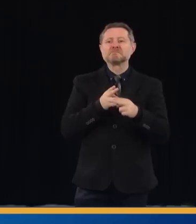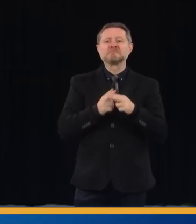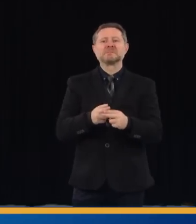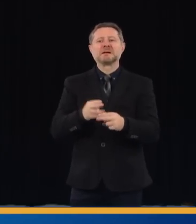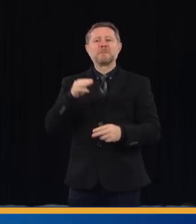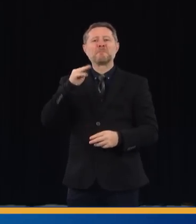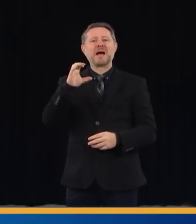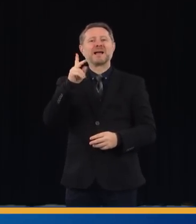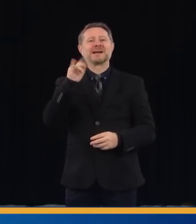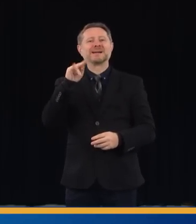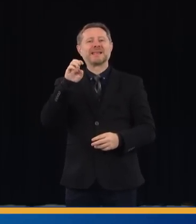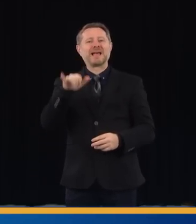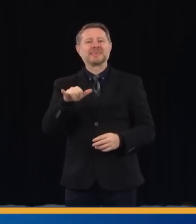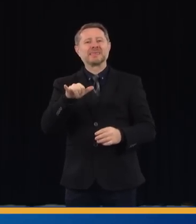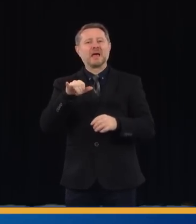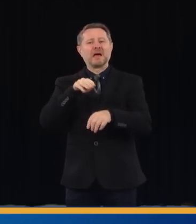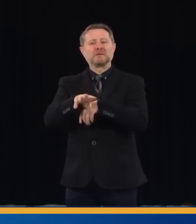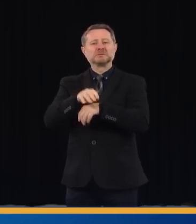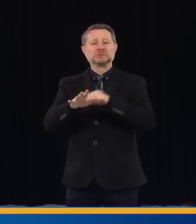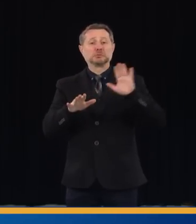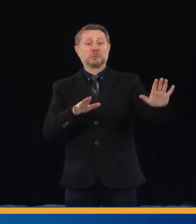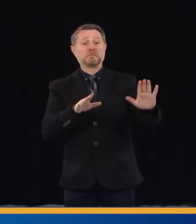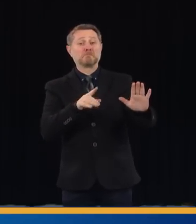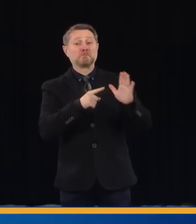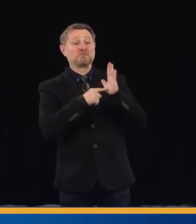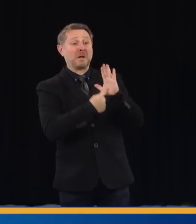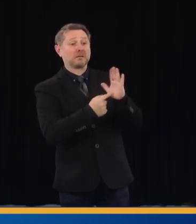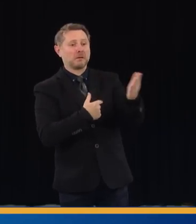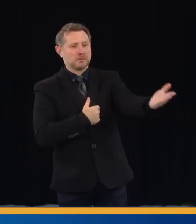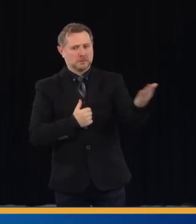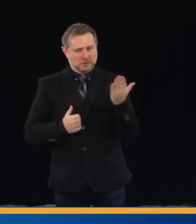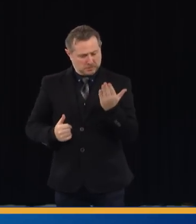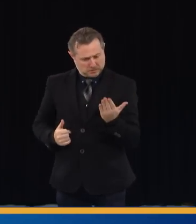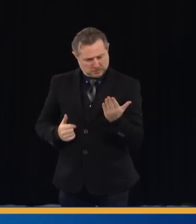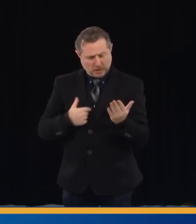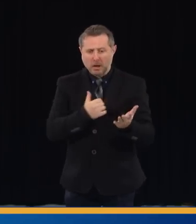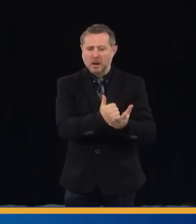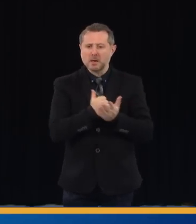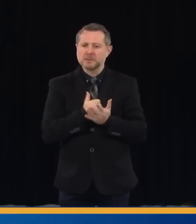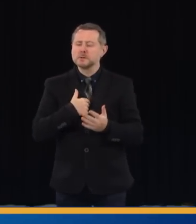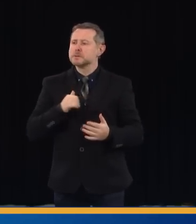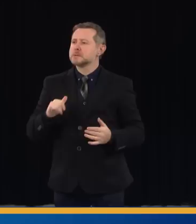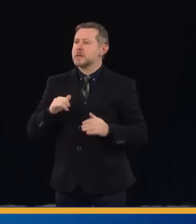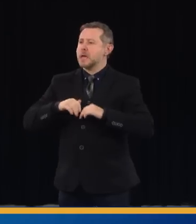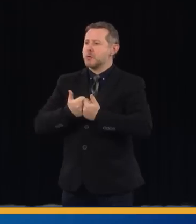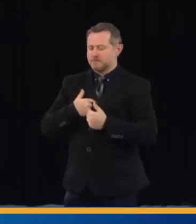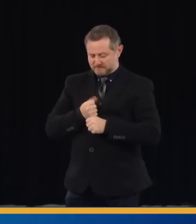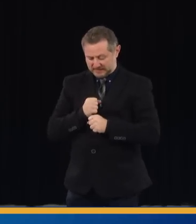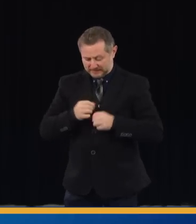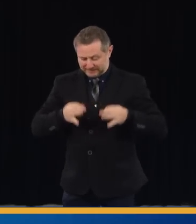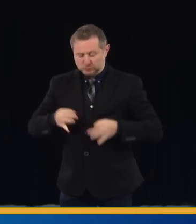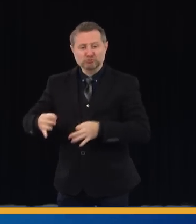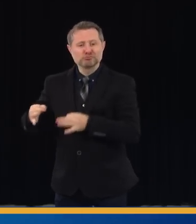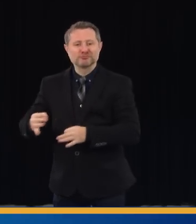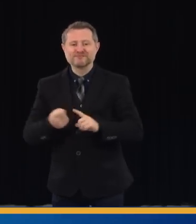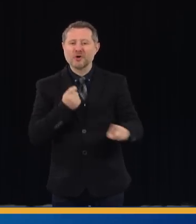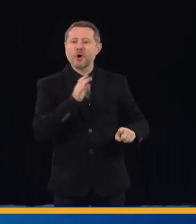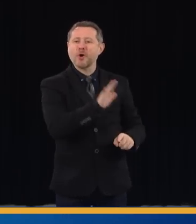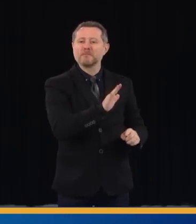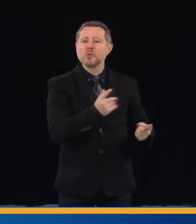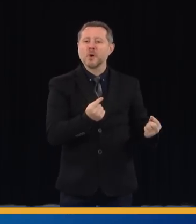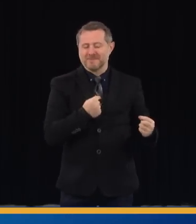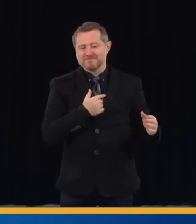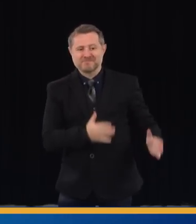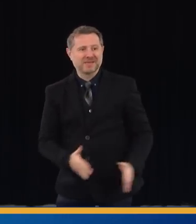is a basis for us to make planning decisions, because I have to make decisions. And I want to make the decisions off